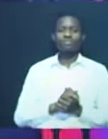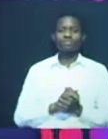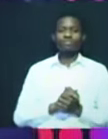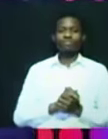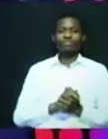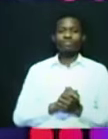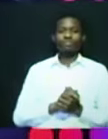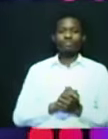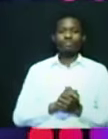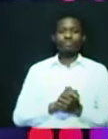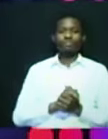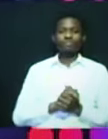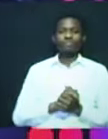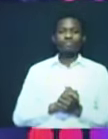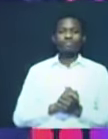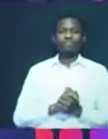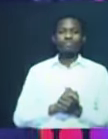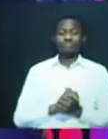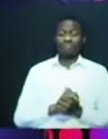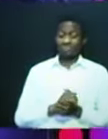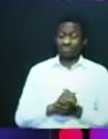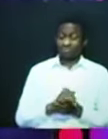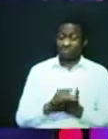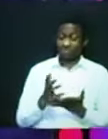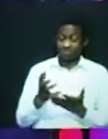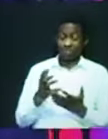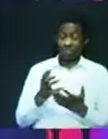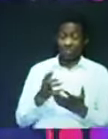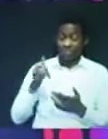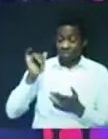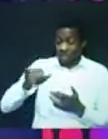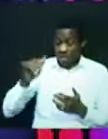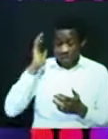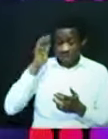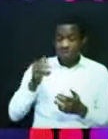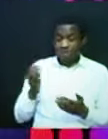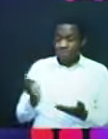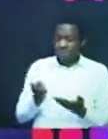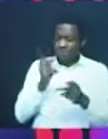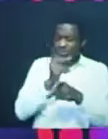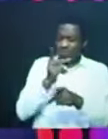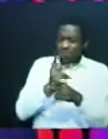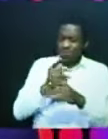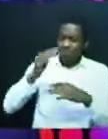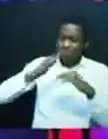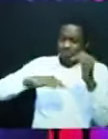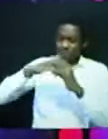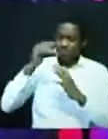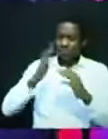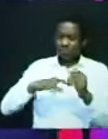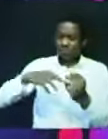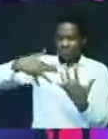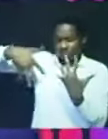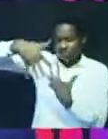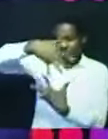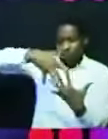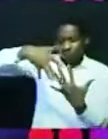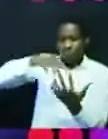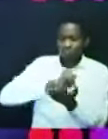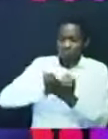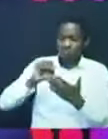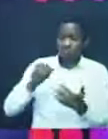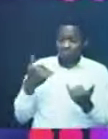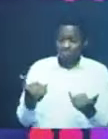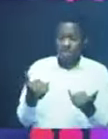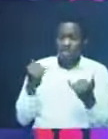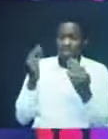na dom ensem no mu. Ɔno no bɛtu me de mu asi hɔ na wɔn ma mo japade wo a wate wɔn ho no nyinaa emu. Now I commit you